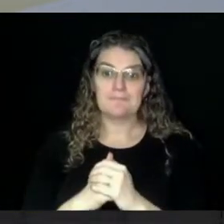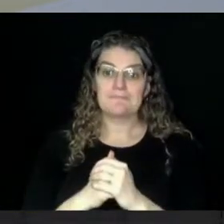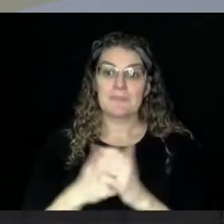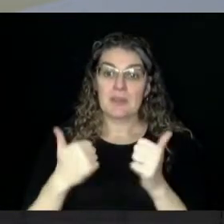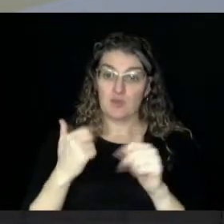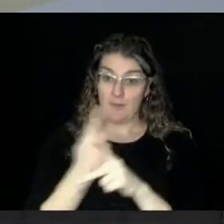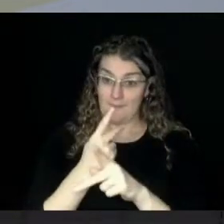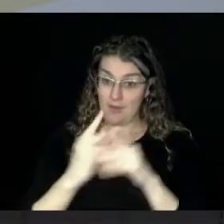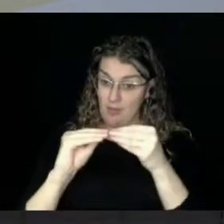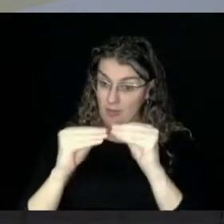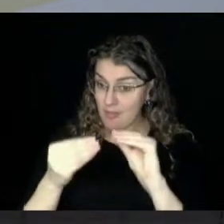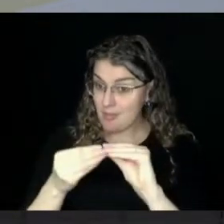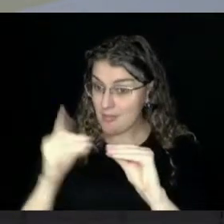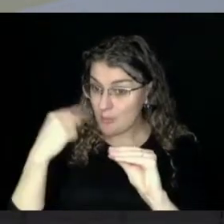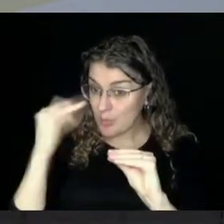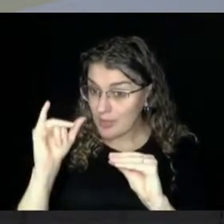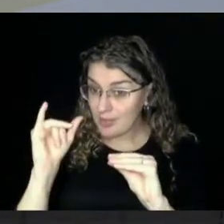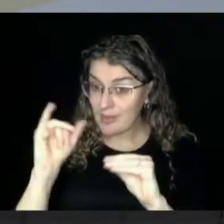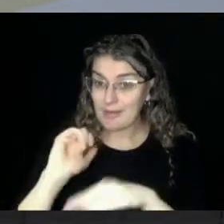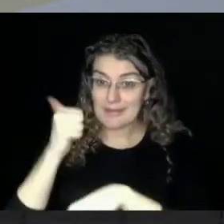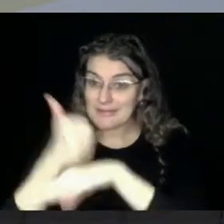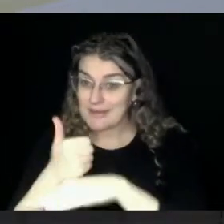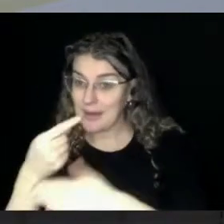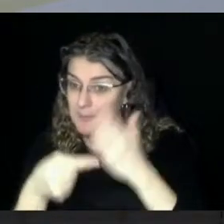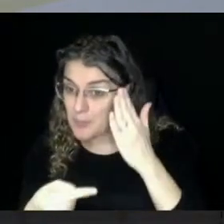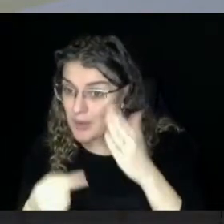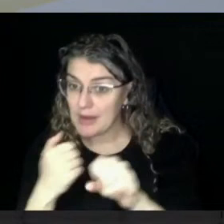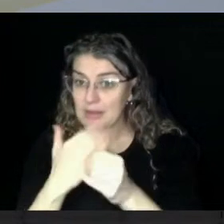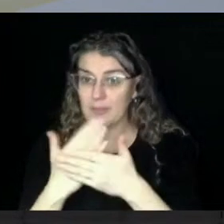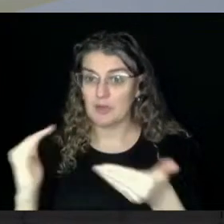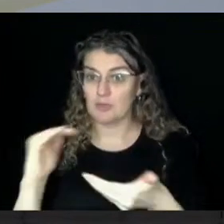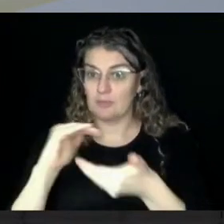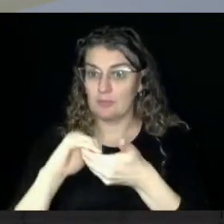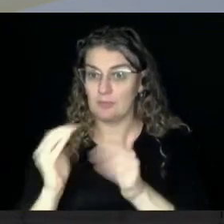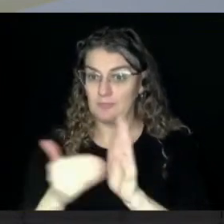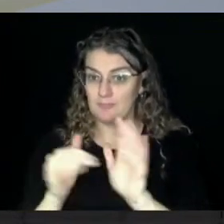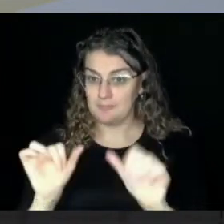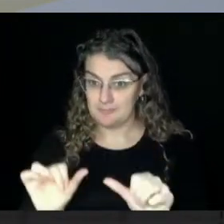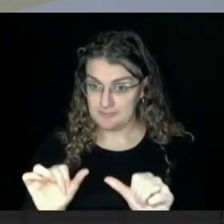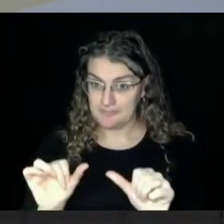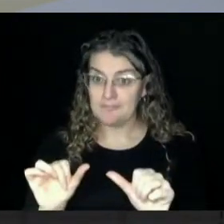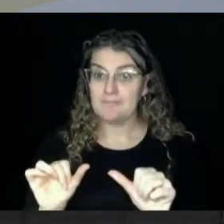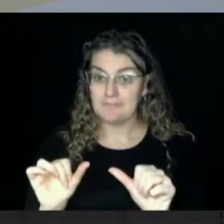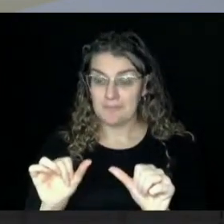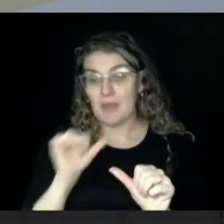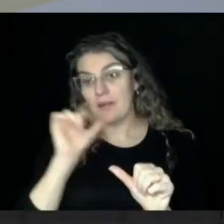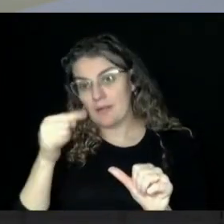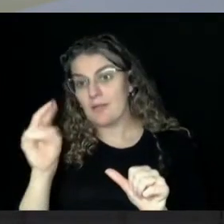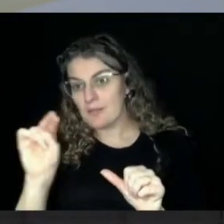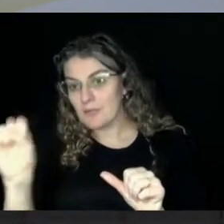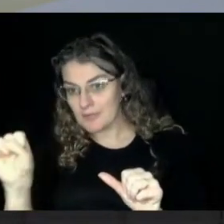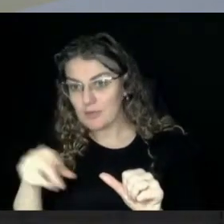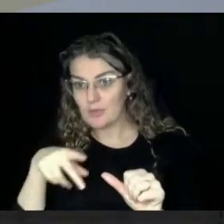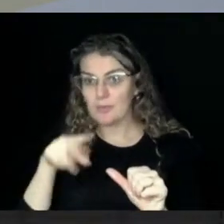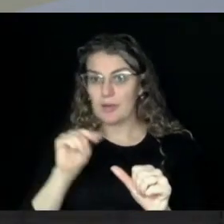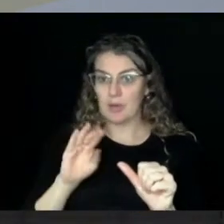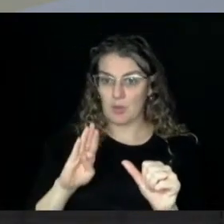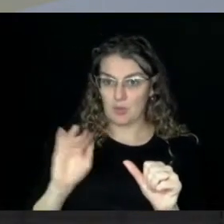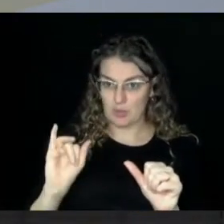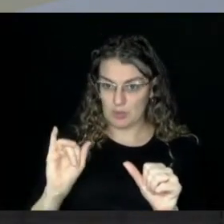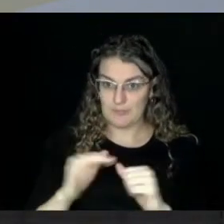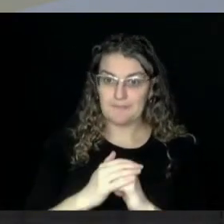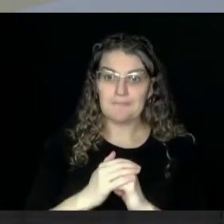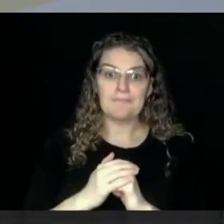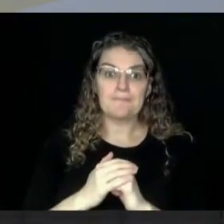to be in place, certainly in Prince Edward Island, but also what we would be looking for in our neighboring provinces. And